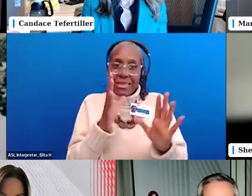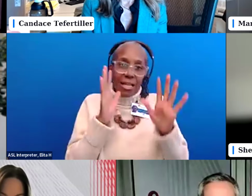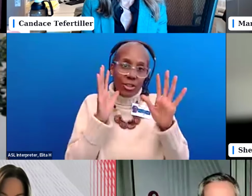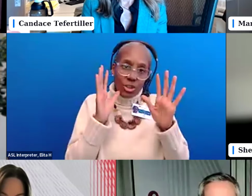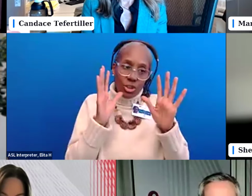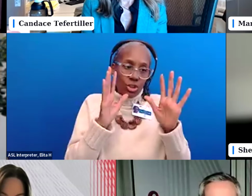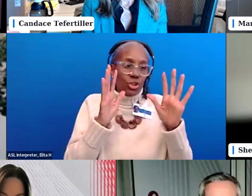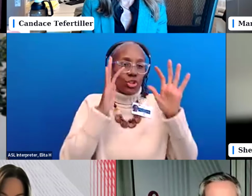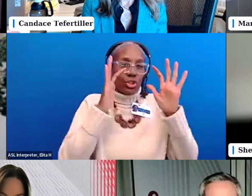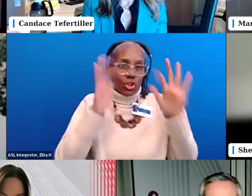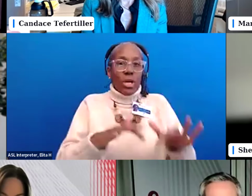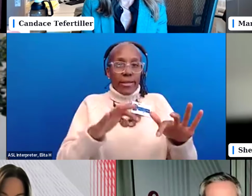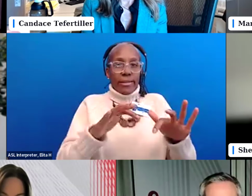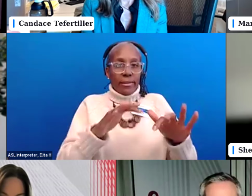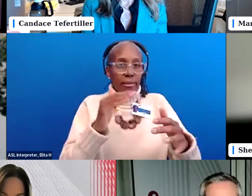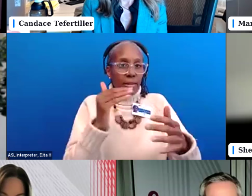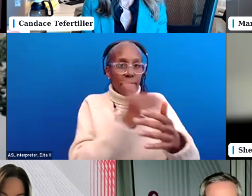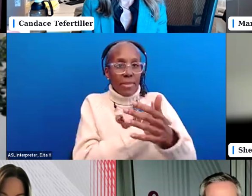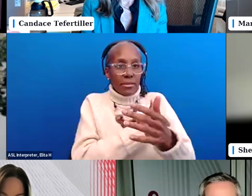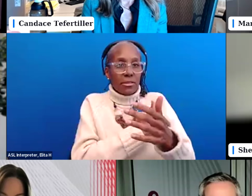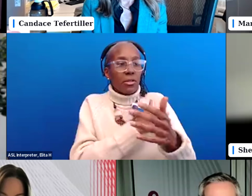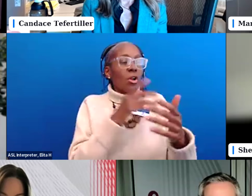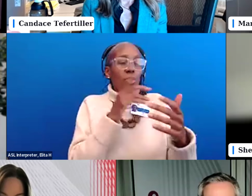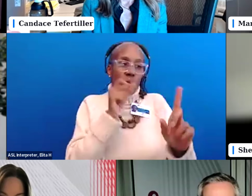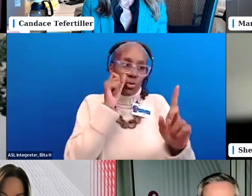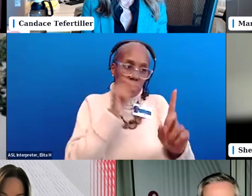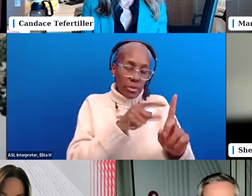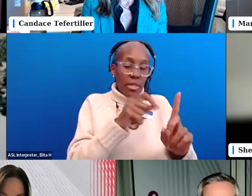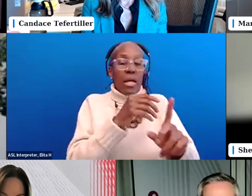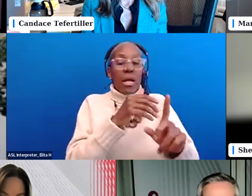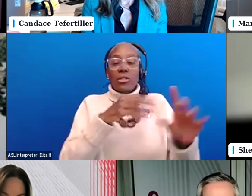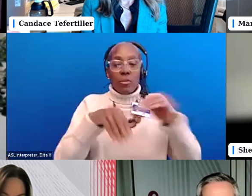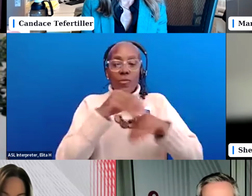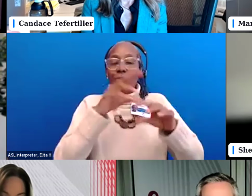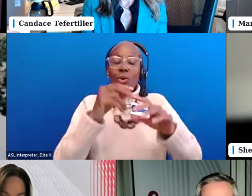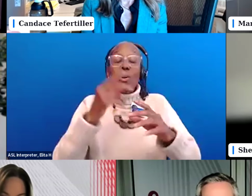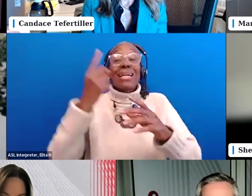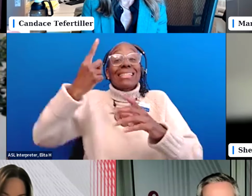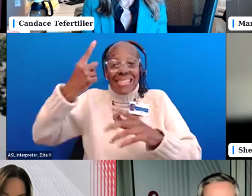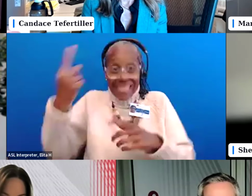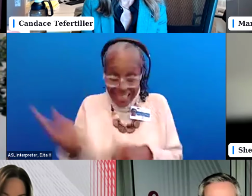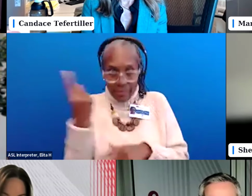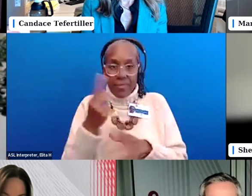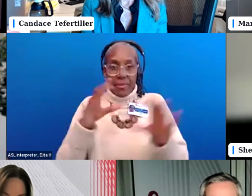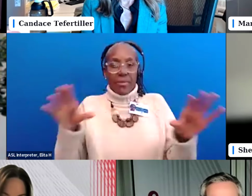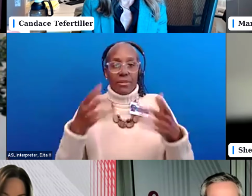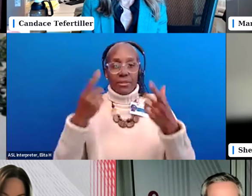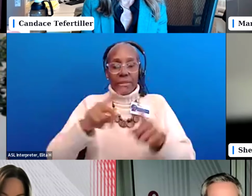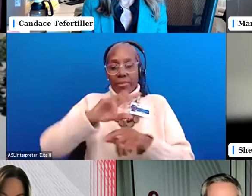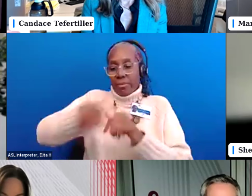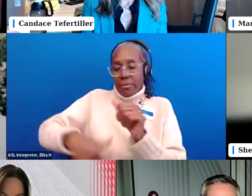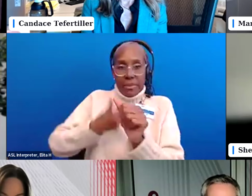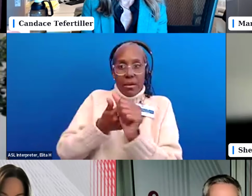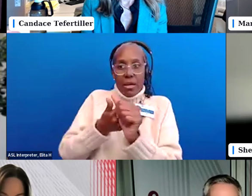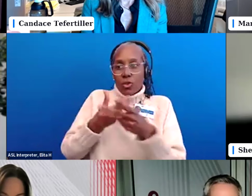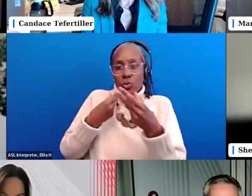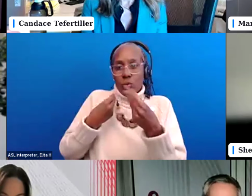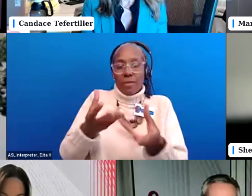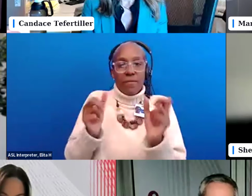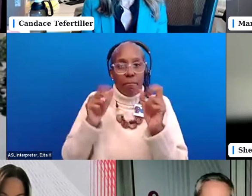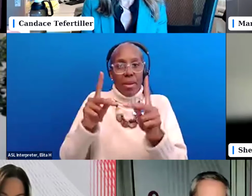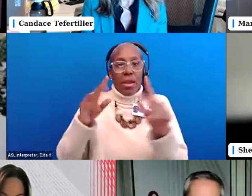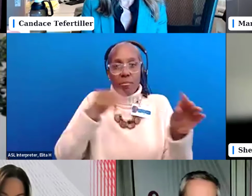twitch, and you need the FES machine to get the movement. This is doing something to restore movement that